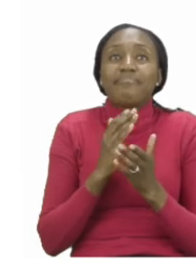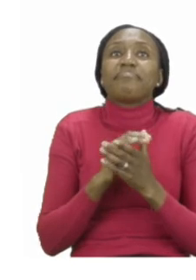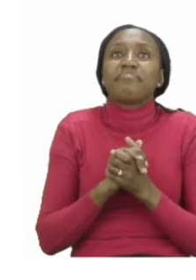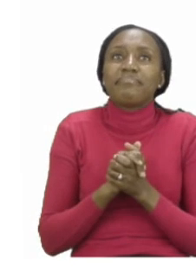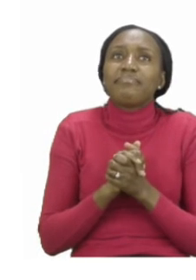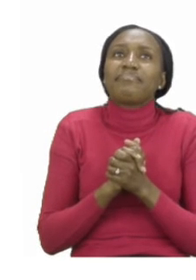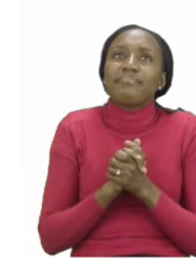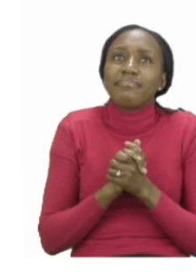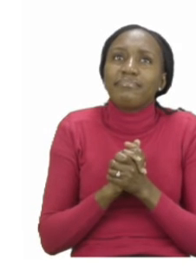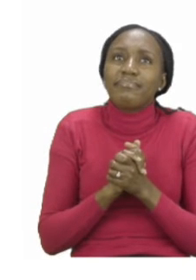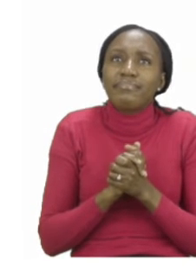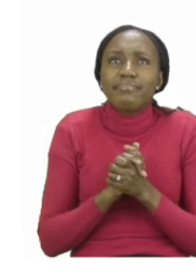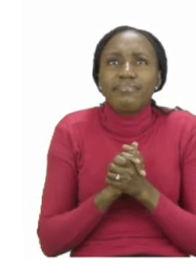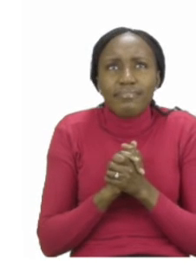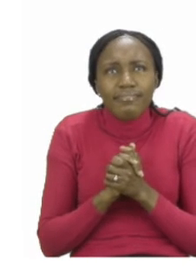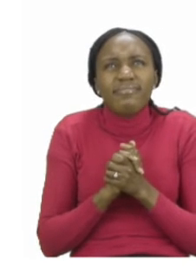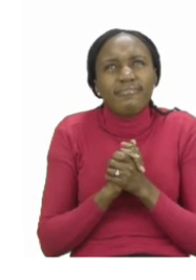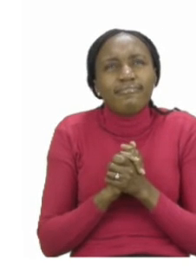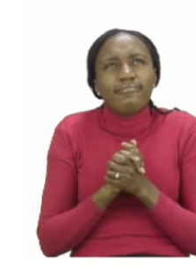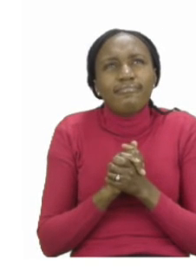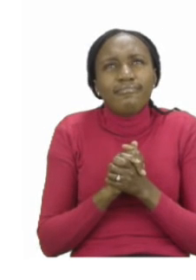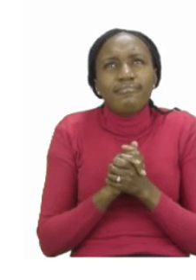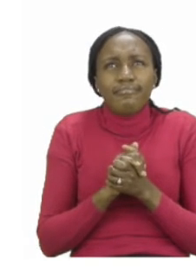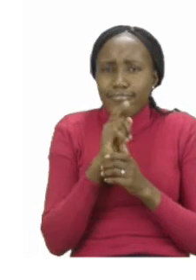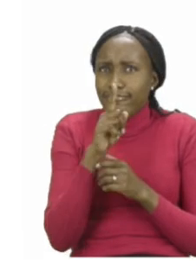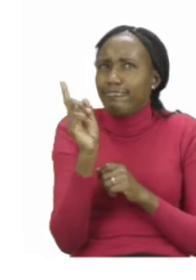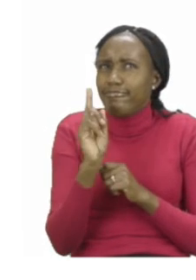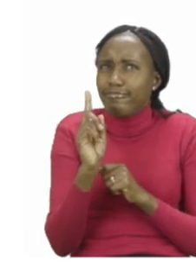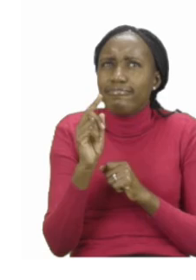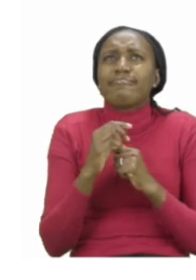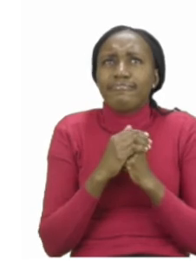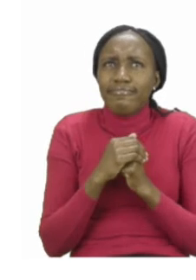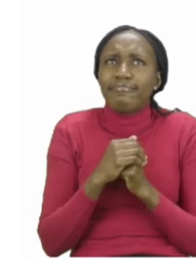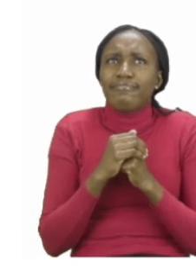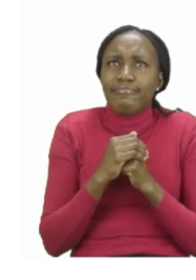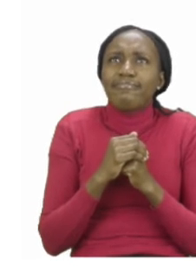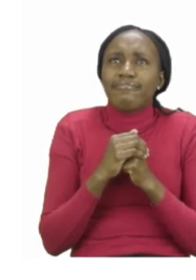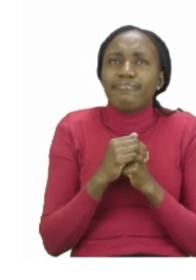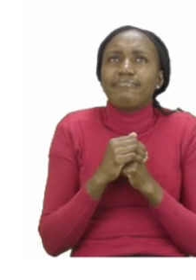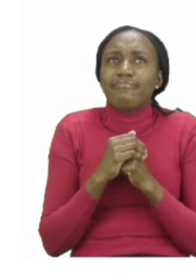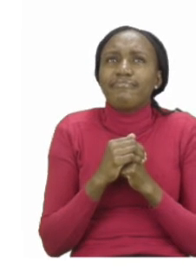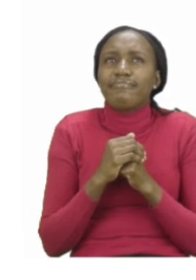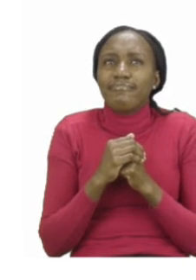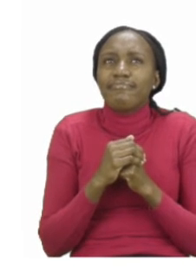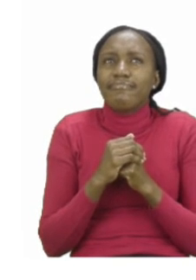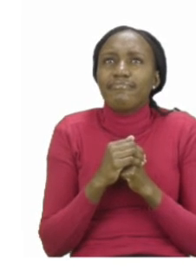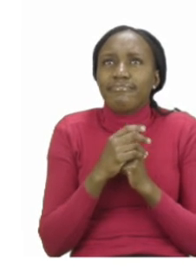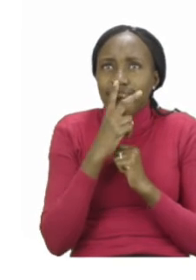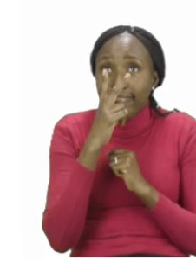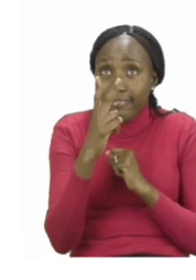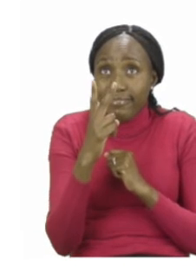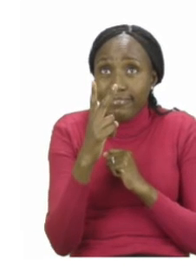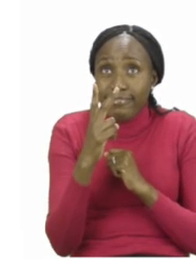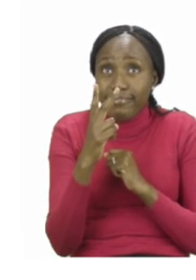look at what the next activity in our lesson will be about. There you will see